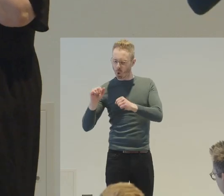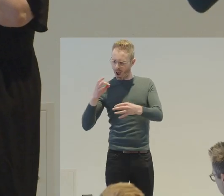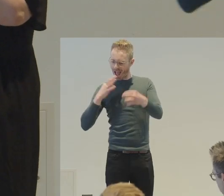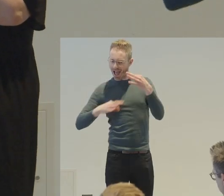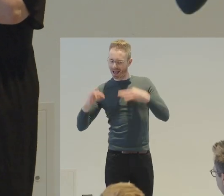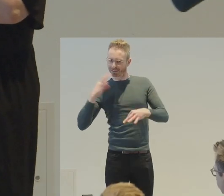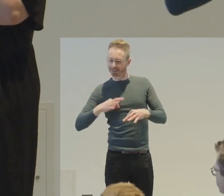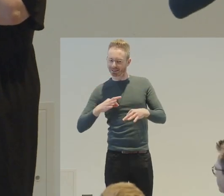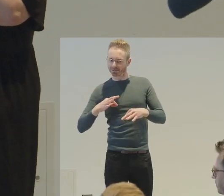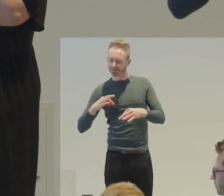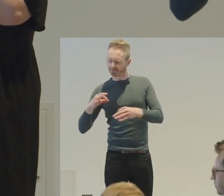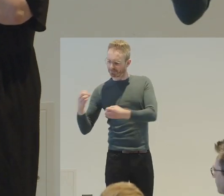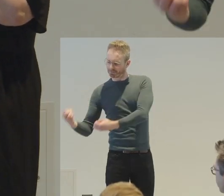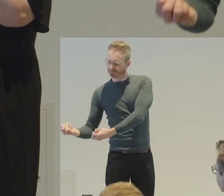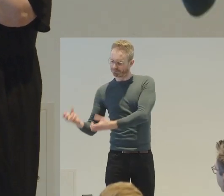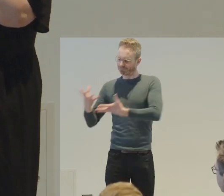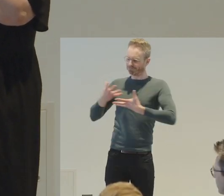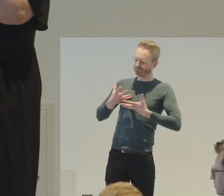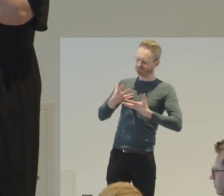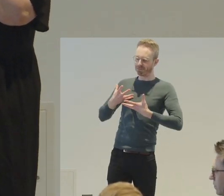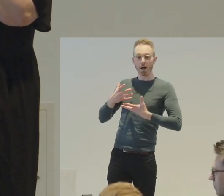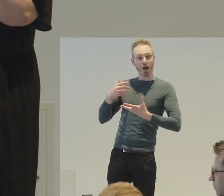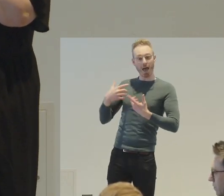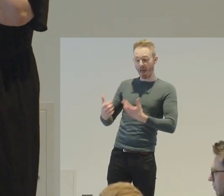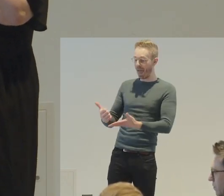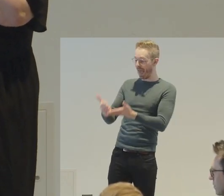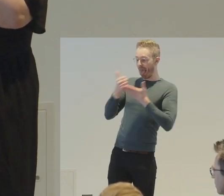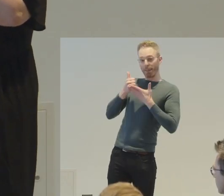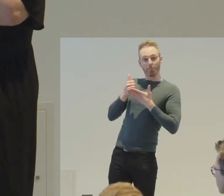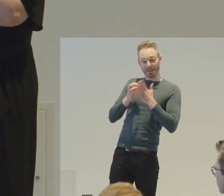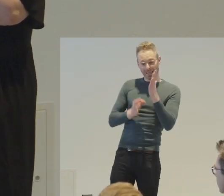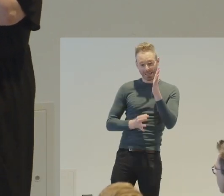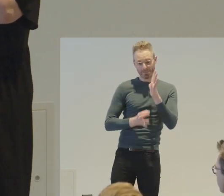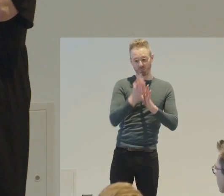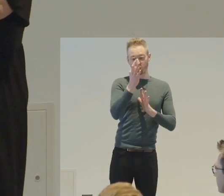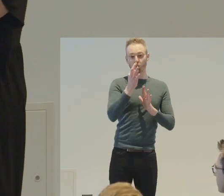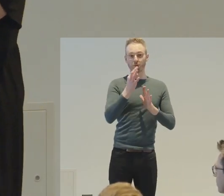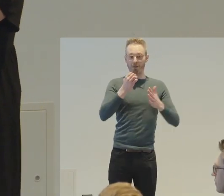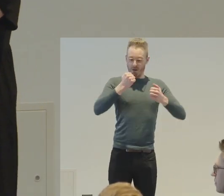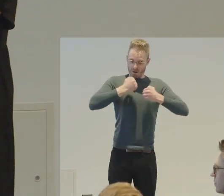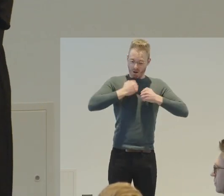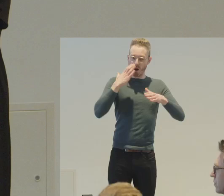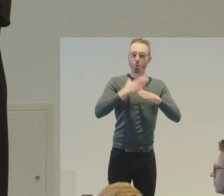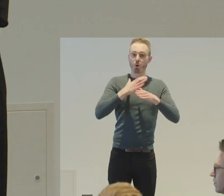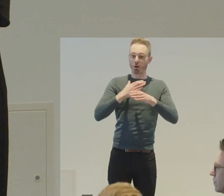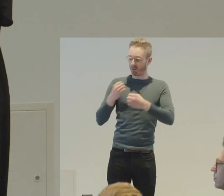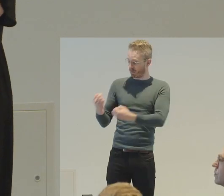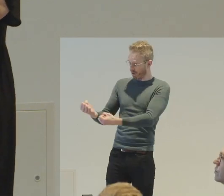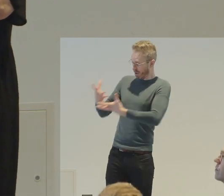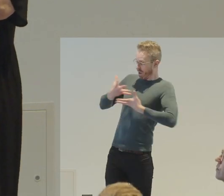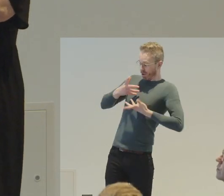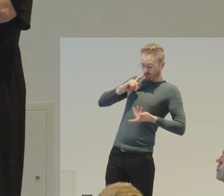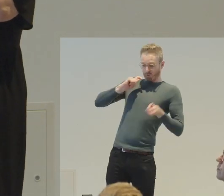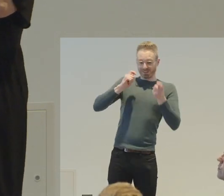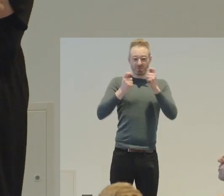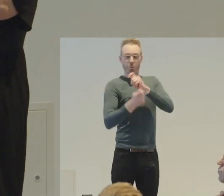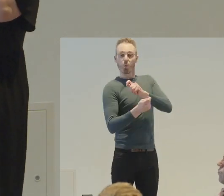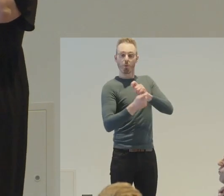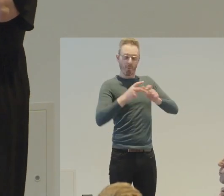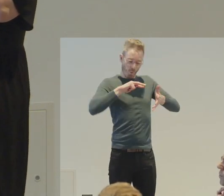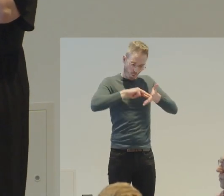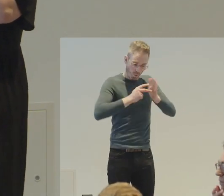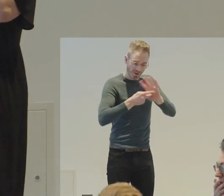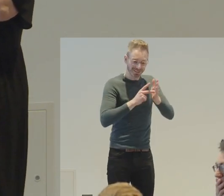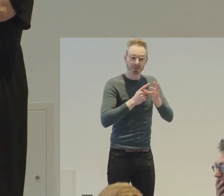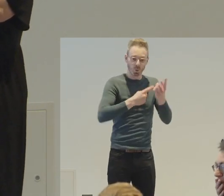we work, and I think makes us a better, more creative, more accessible organisation, the more and